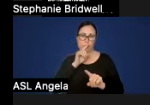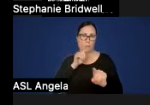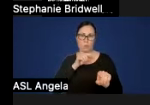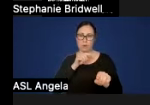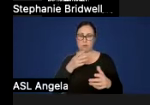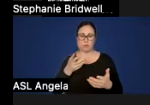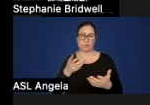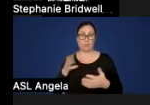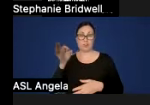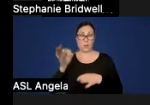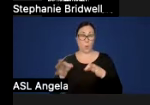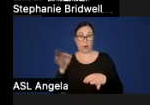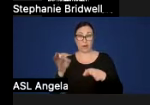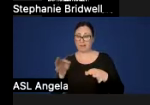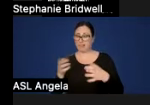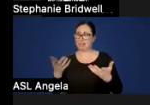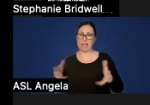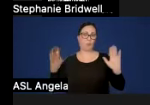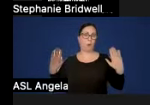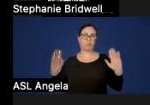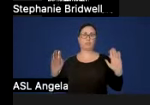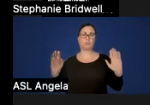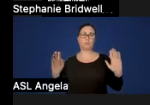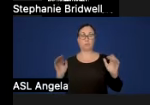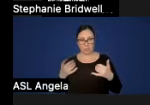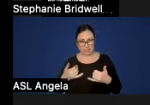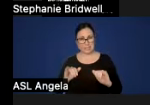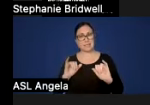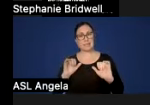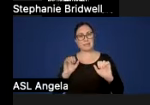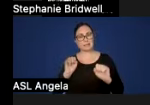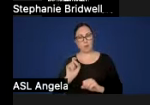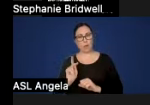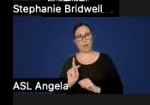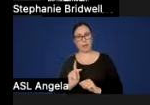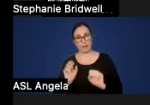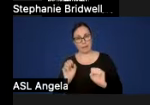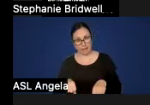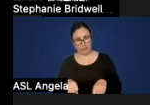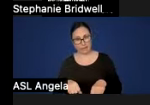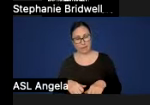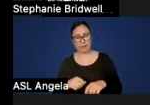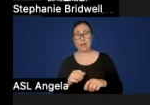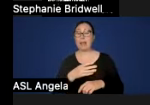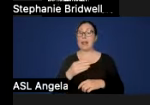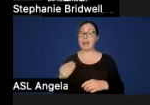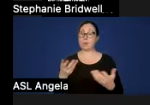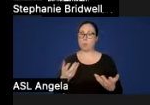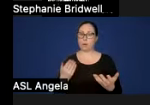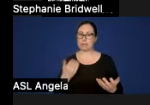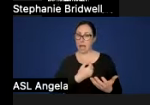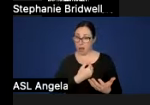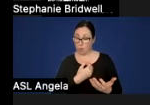trial, right? That can still be okay. And what is our community's